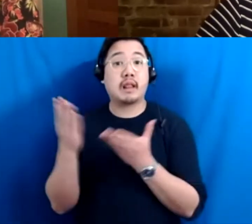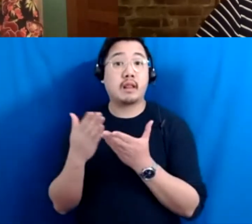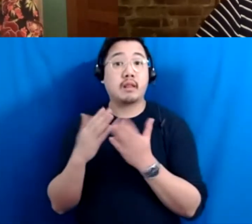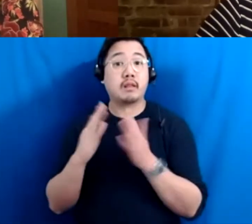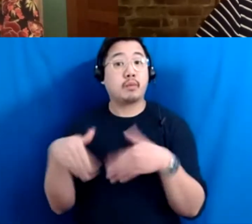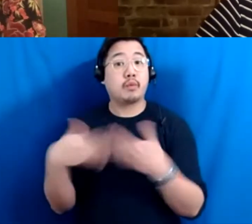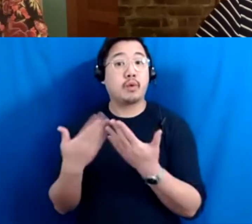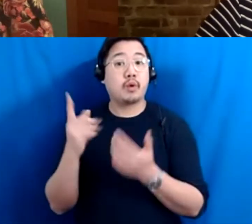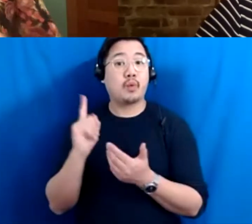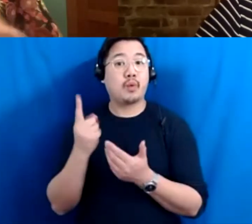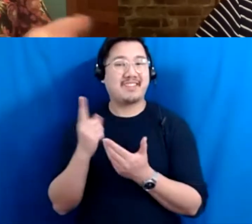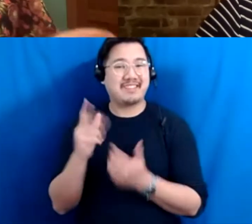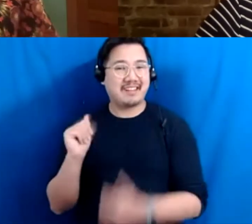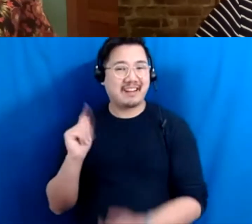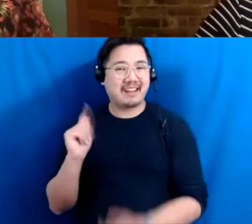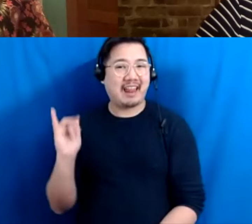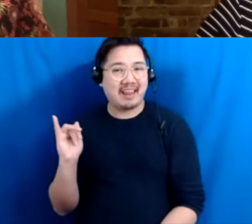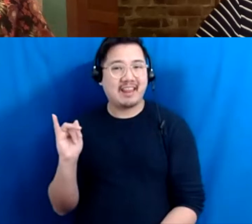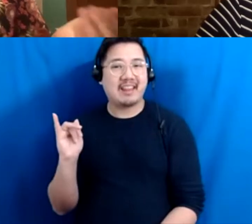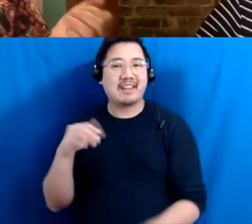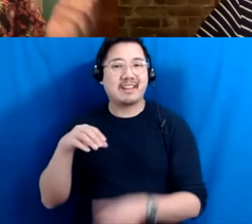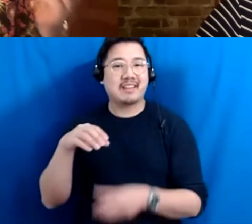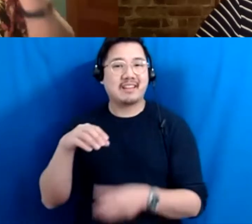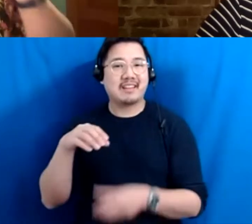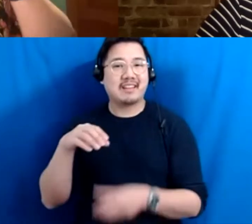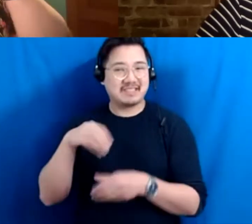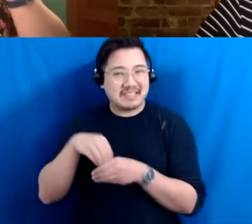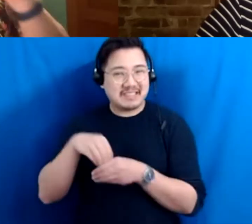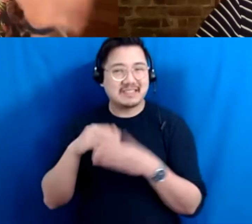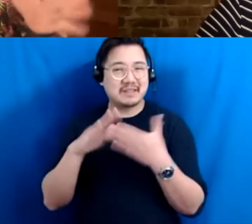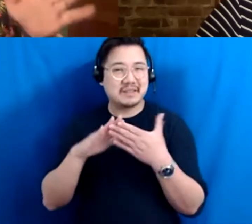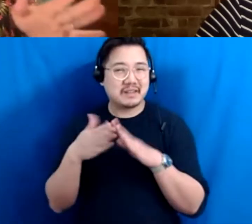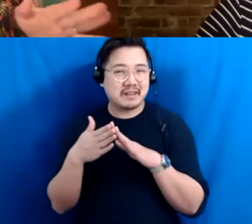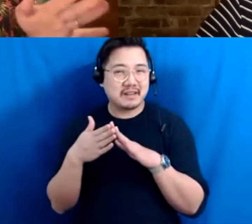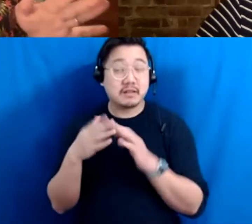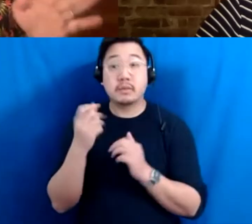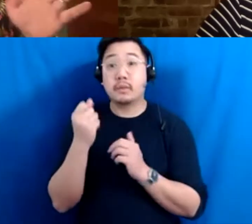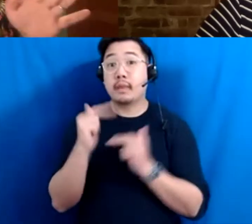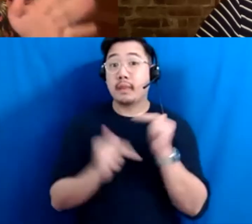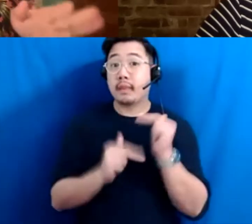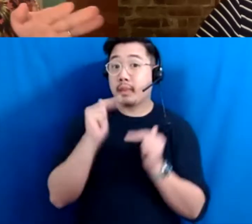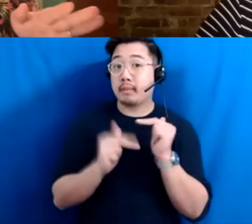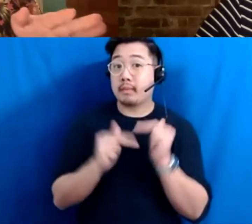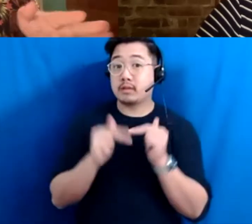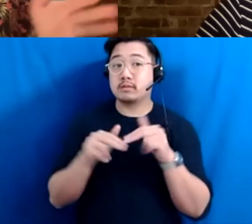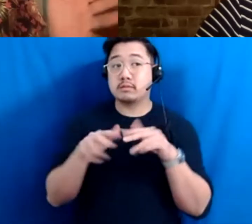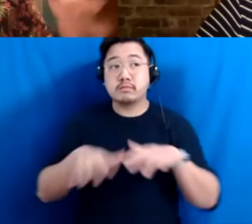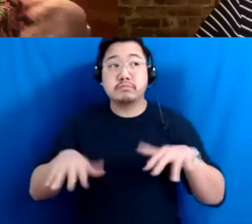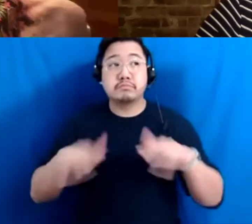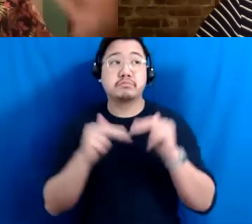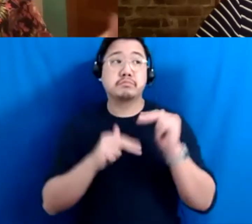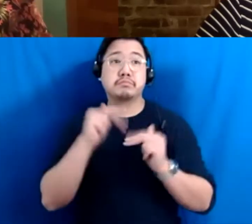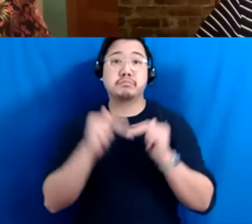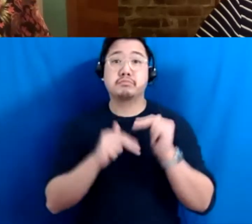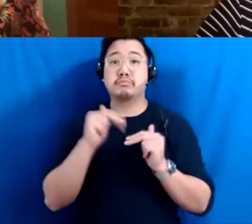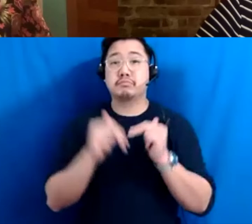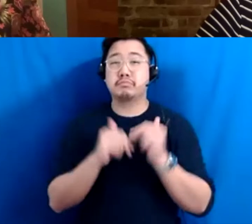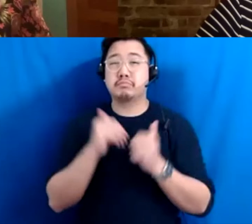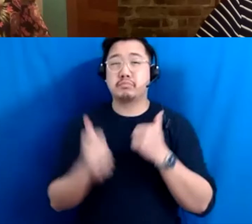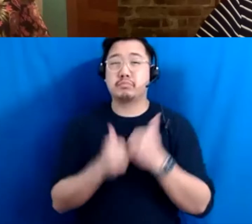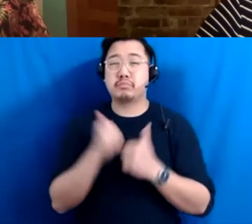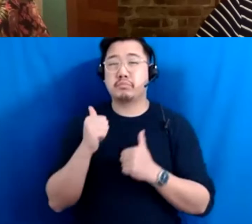of the centers of these towns that were built. The buildings in those neighborhoods were built maybe primarily in the early